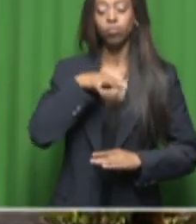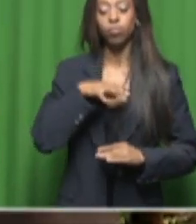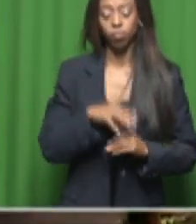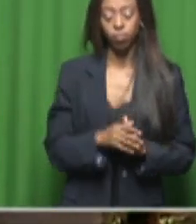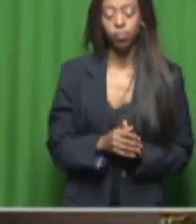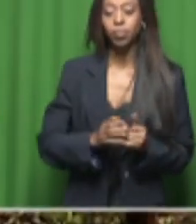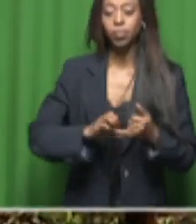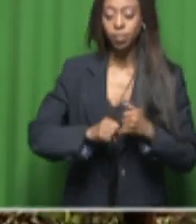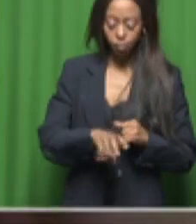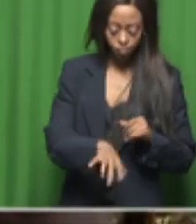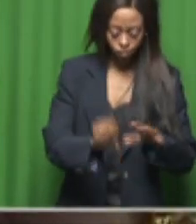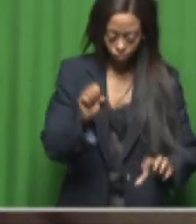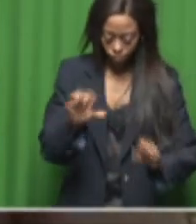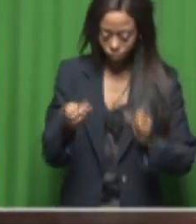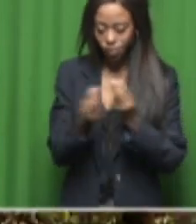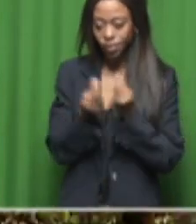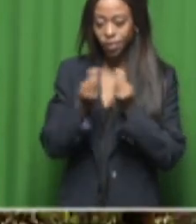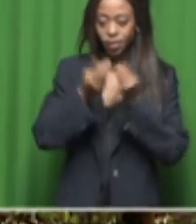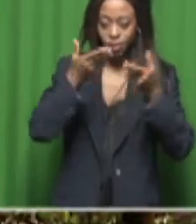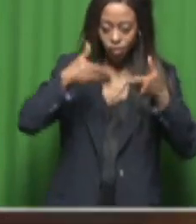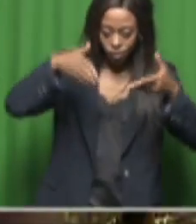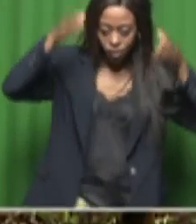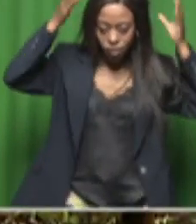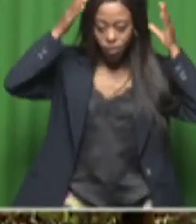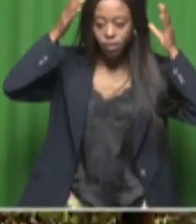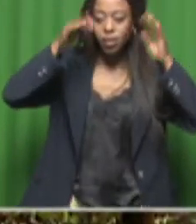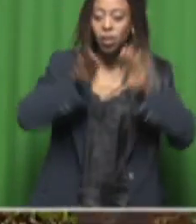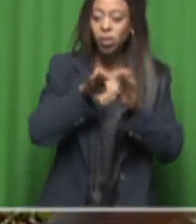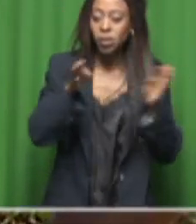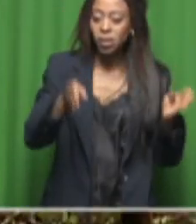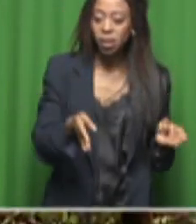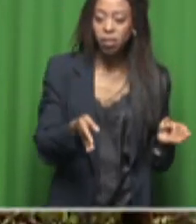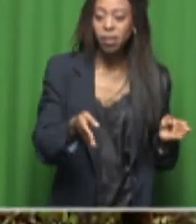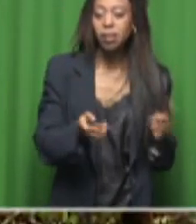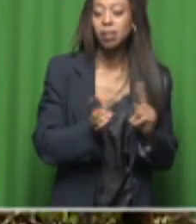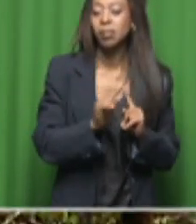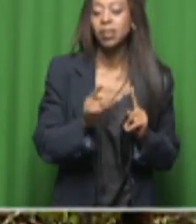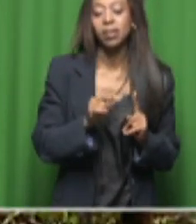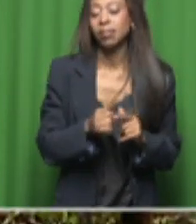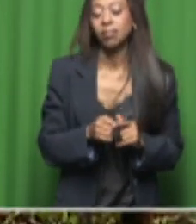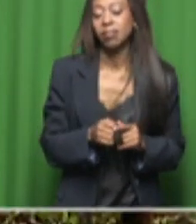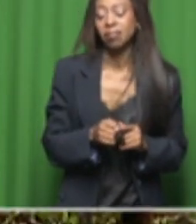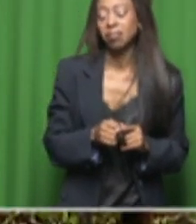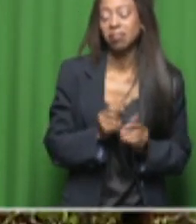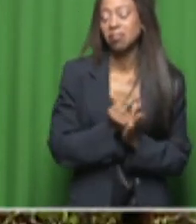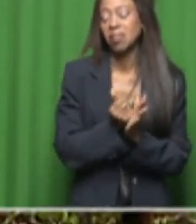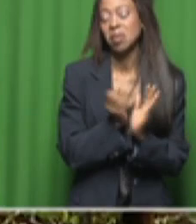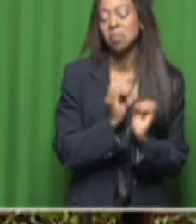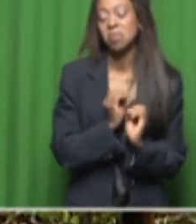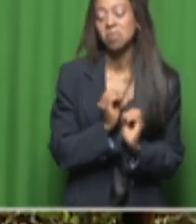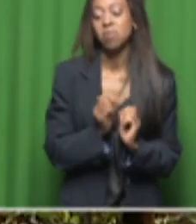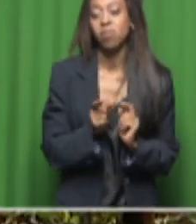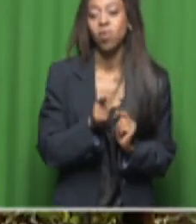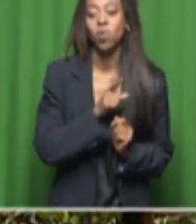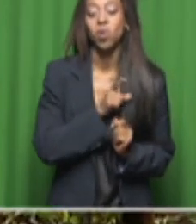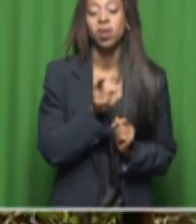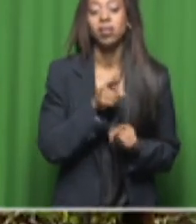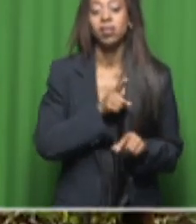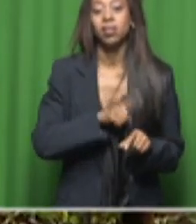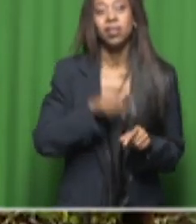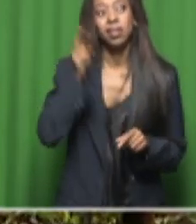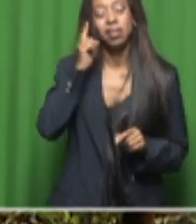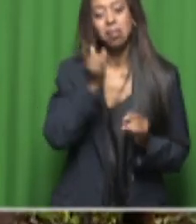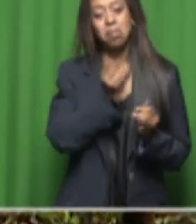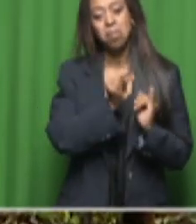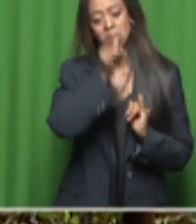I tried to pick up stuff and put them on top of the higher tables or whatever, but they're just pointless. So by the time, I think it was